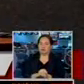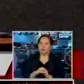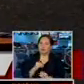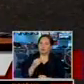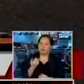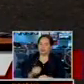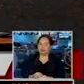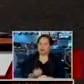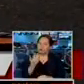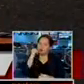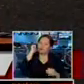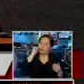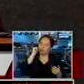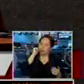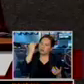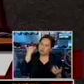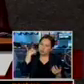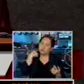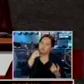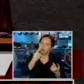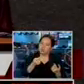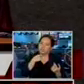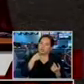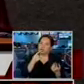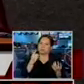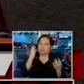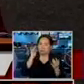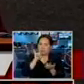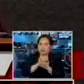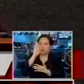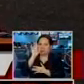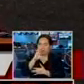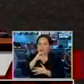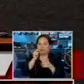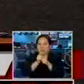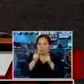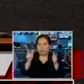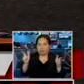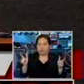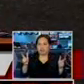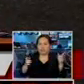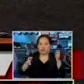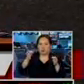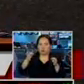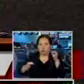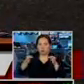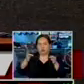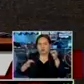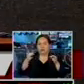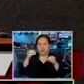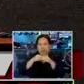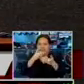While it has often been said that, by and large, the trial in an impeachment case